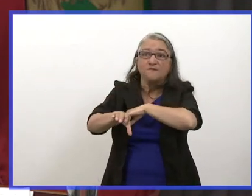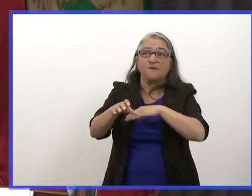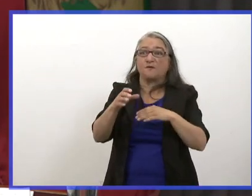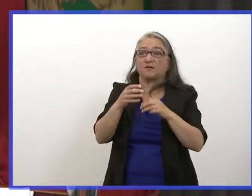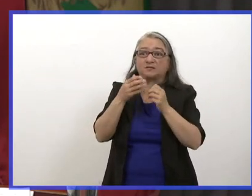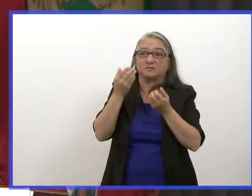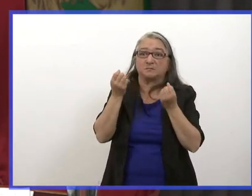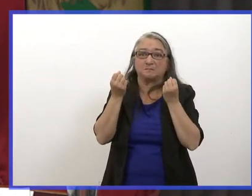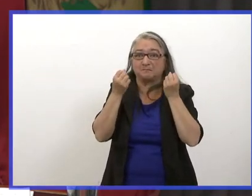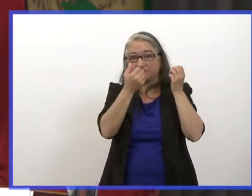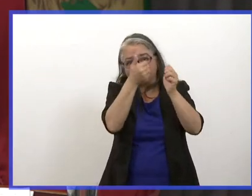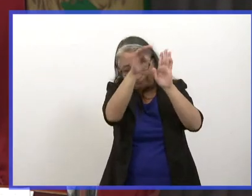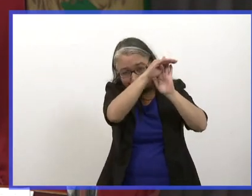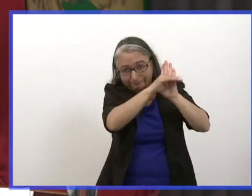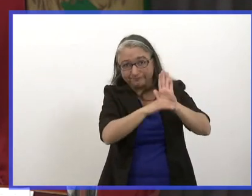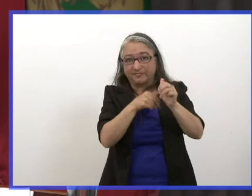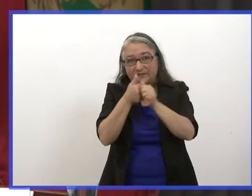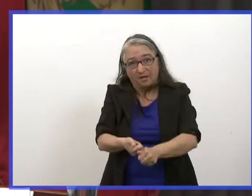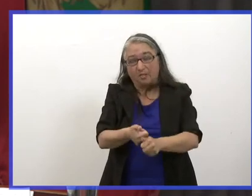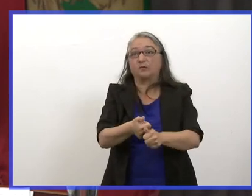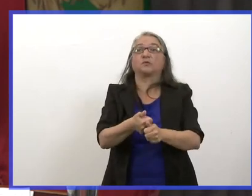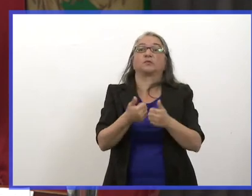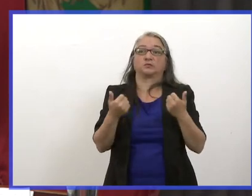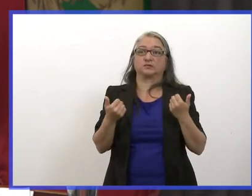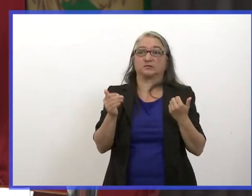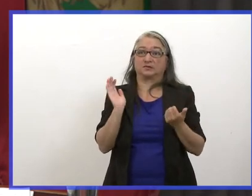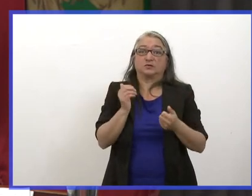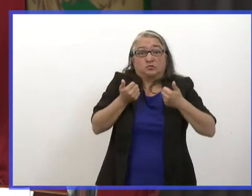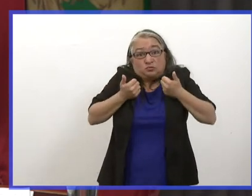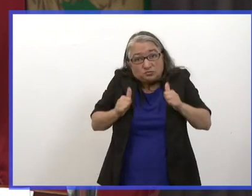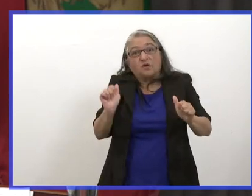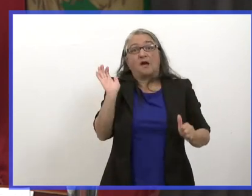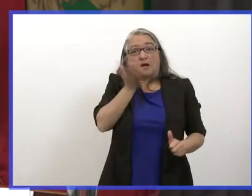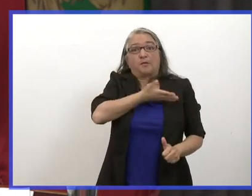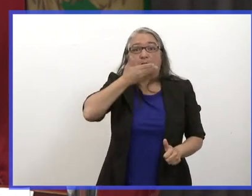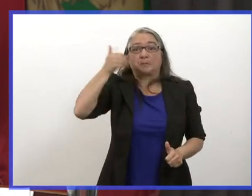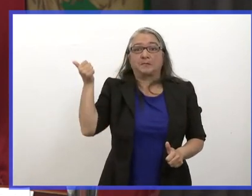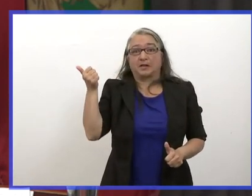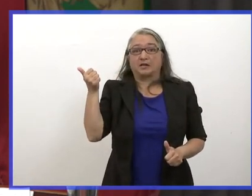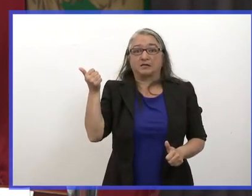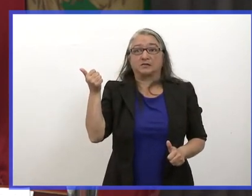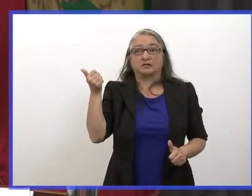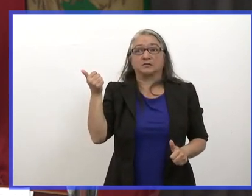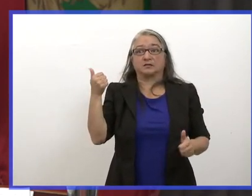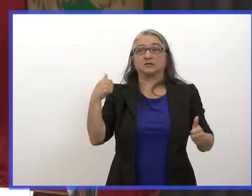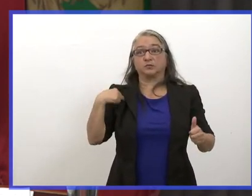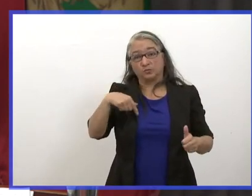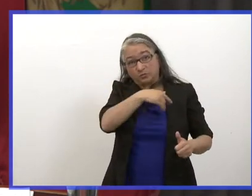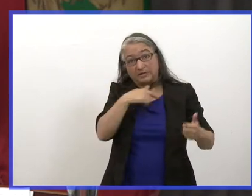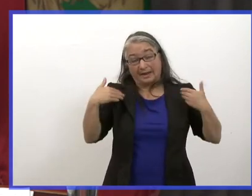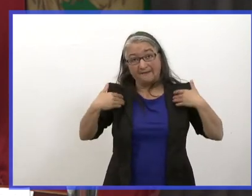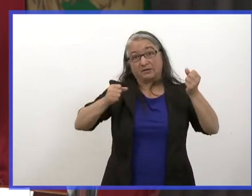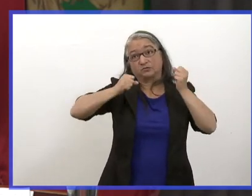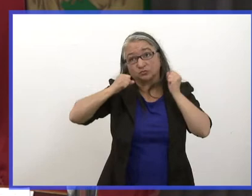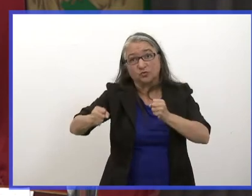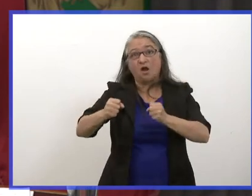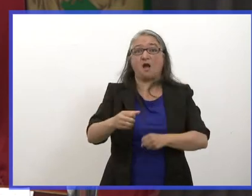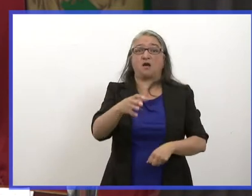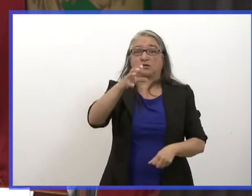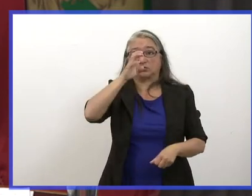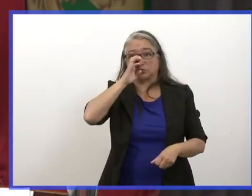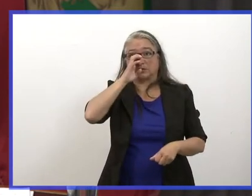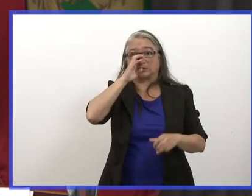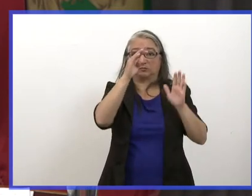measures today strengthen what were already very, very strong public health restriction orders. And again, the compliance rate will be a